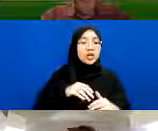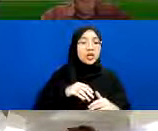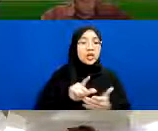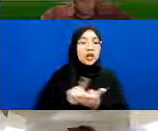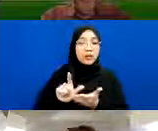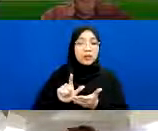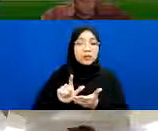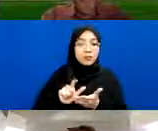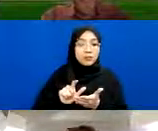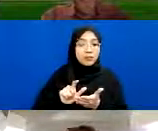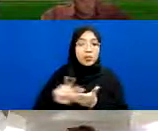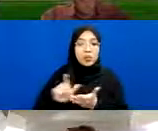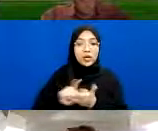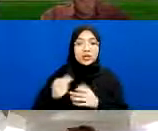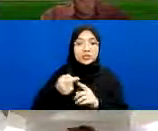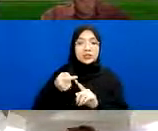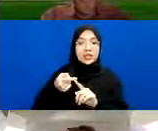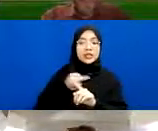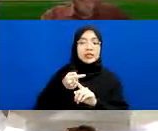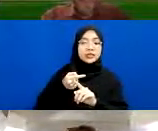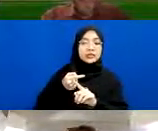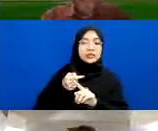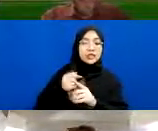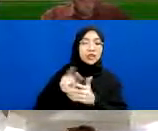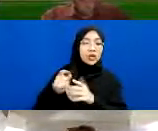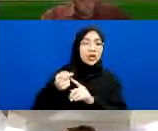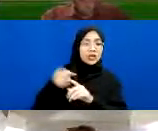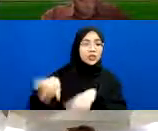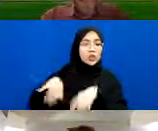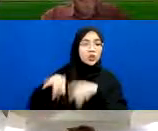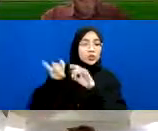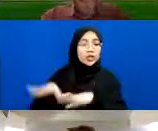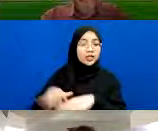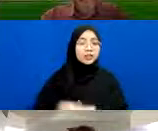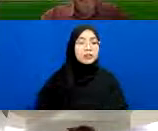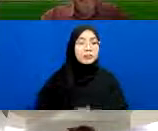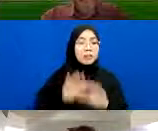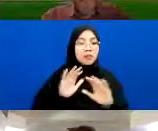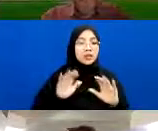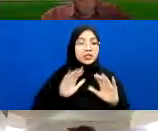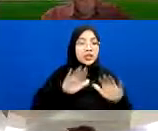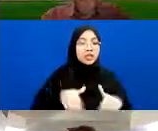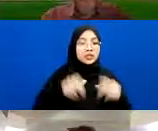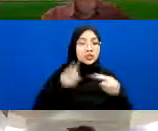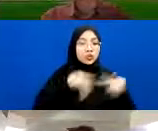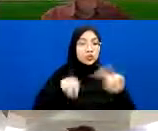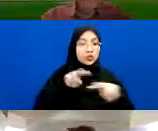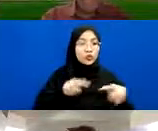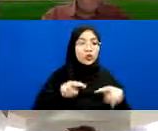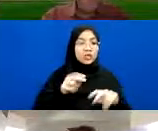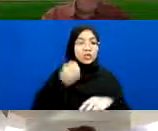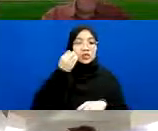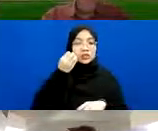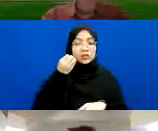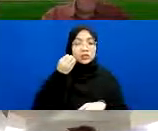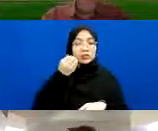pandemic. Many of the survey respondents reported being forgotten in the shift to remote learning, or being the